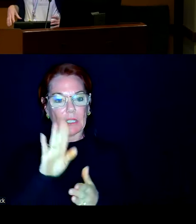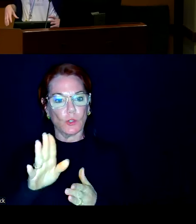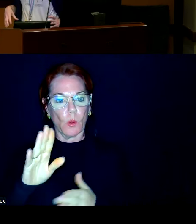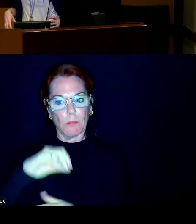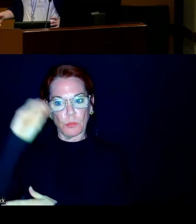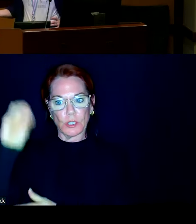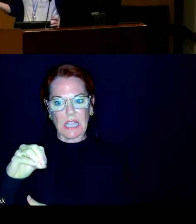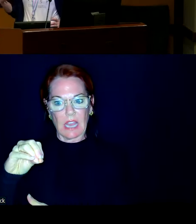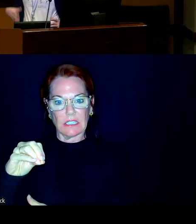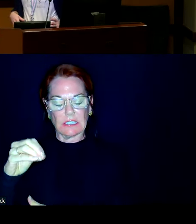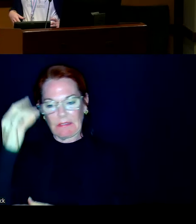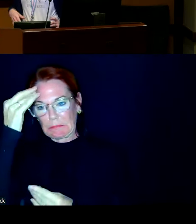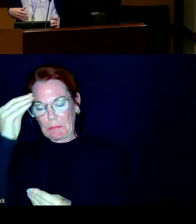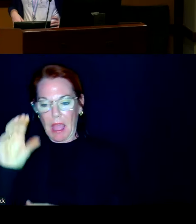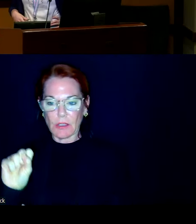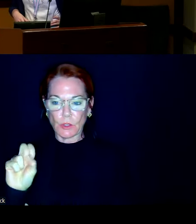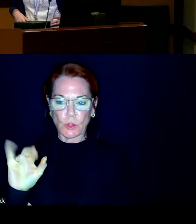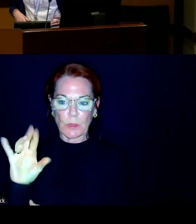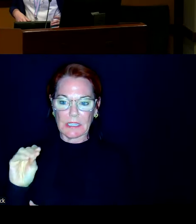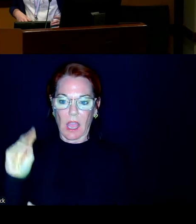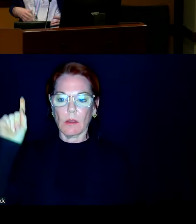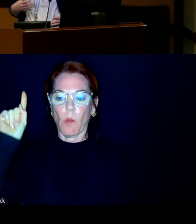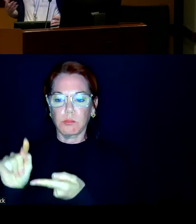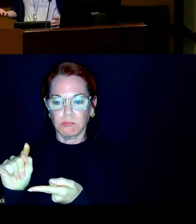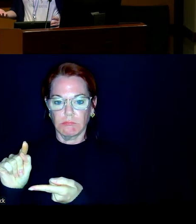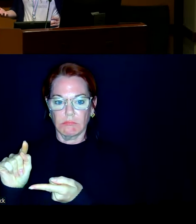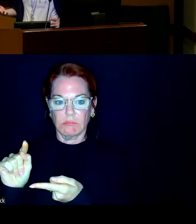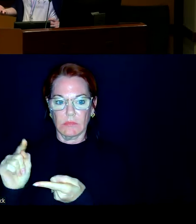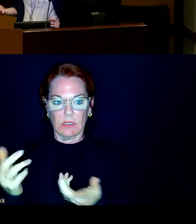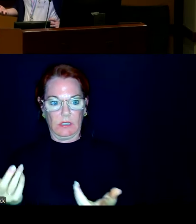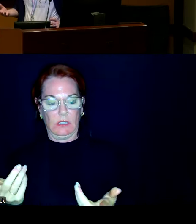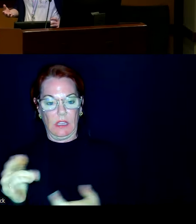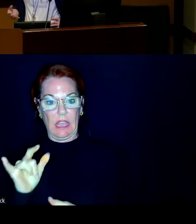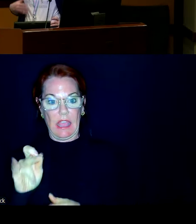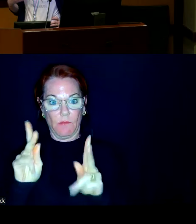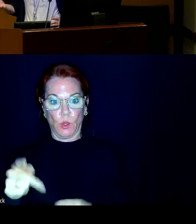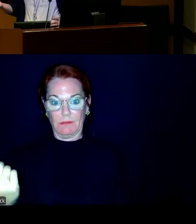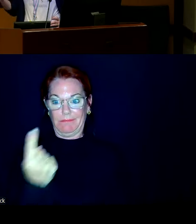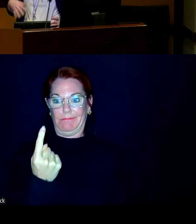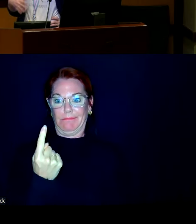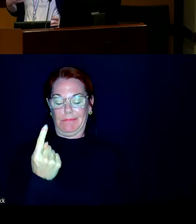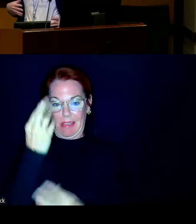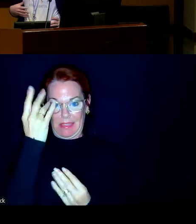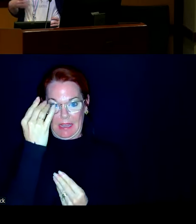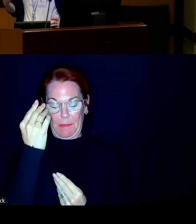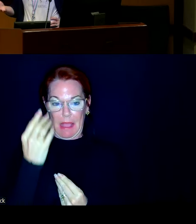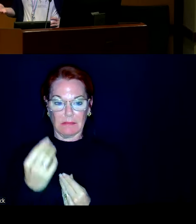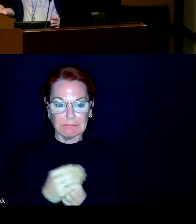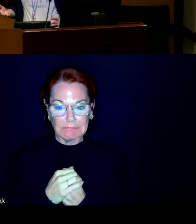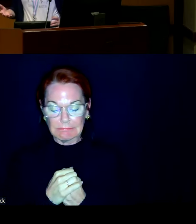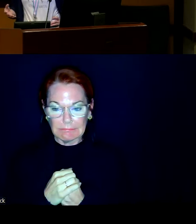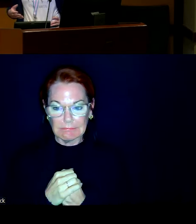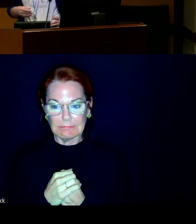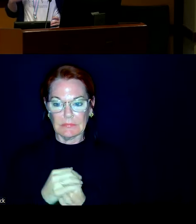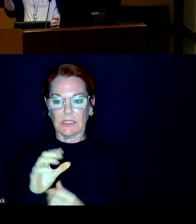in the Department of Psychiatry. When people are coming to us, they're in crisis. They're not okay. How much harm are we doing if we're not